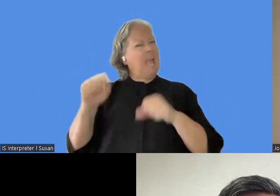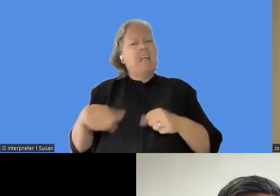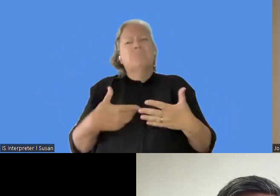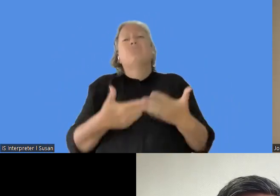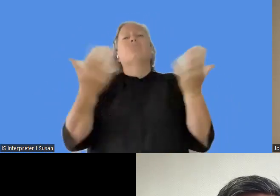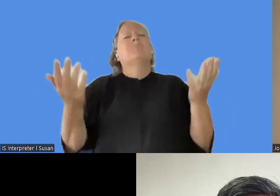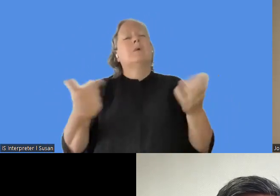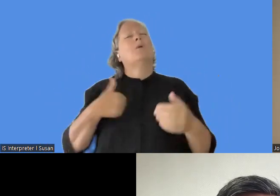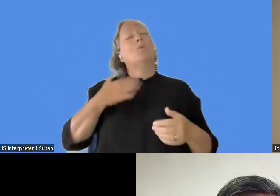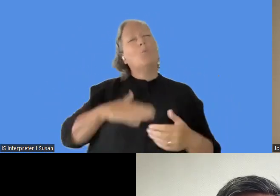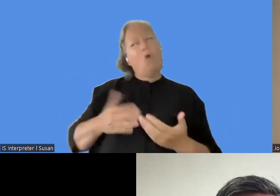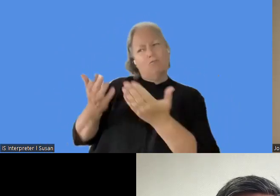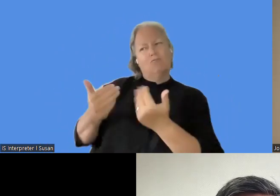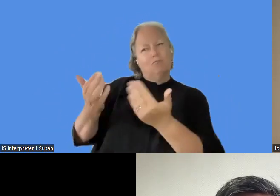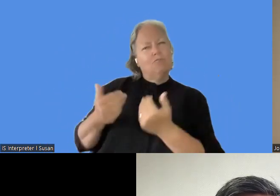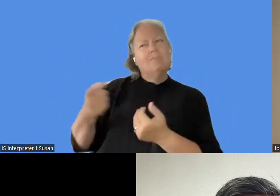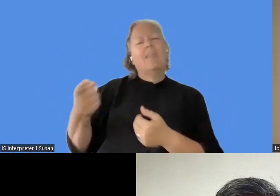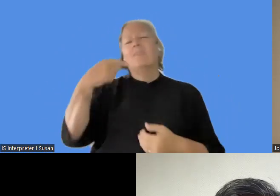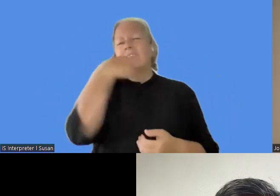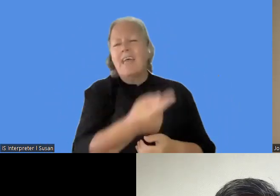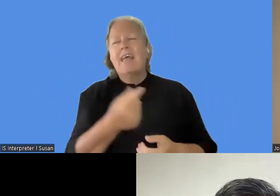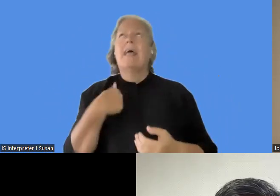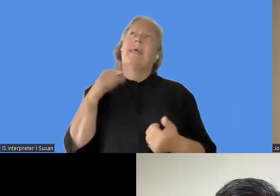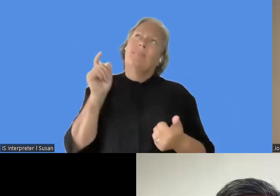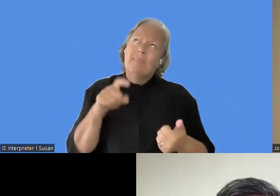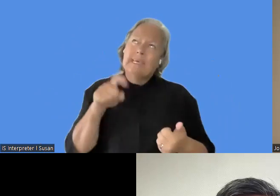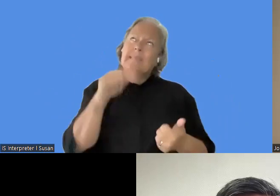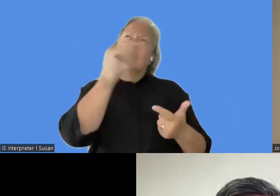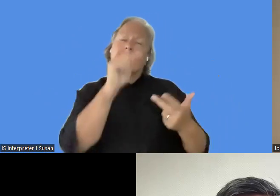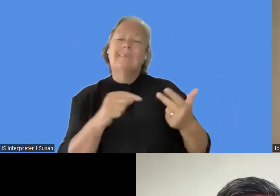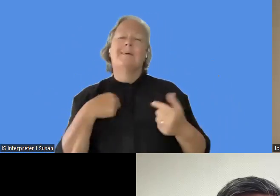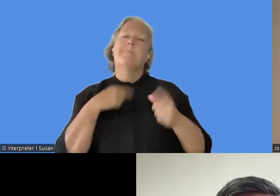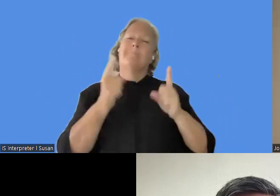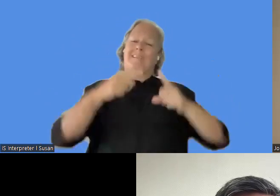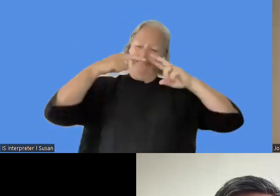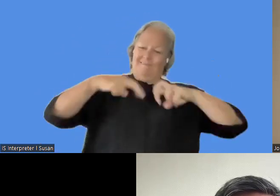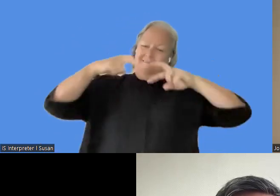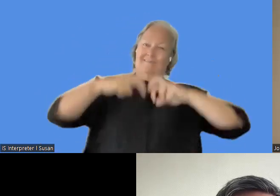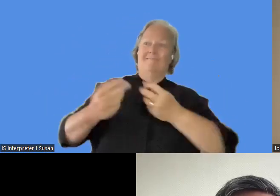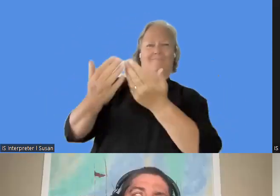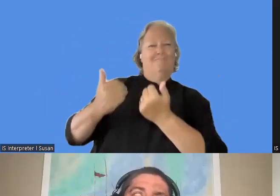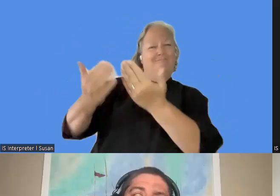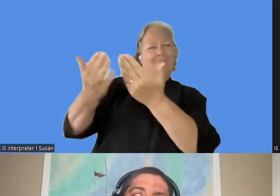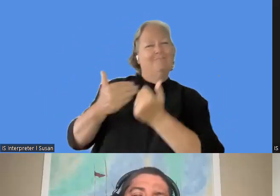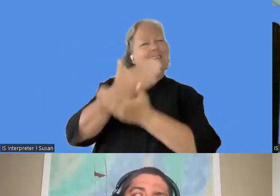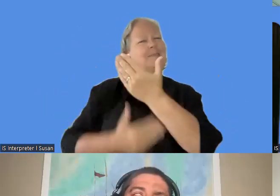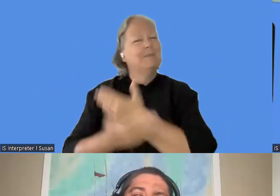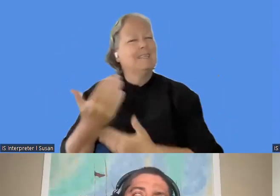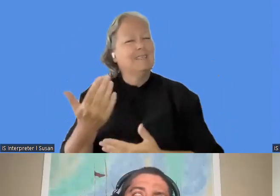and need. We need to do the survey and analysis to start off. Years ago,